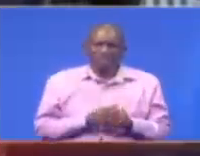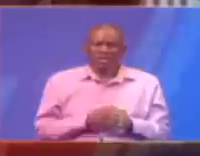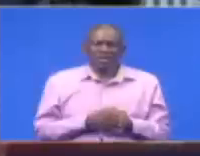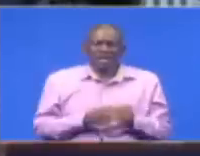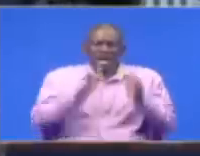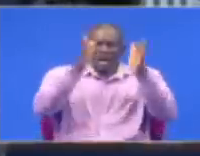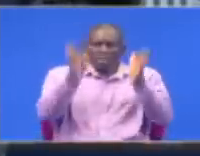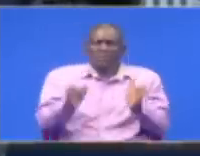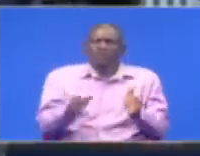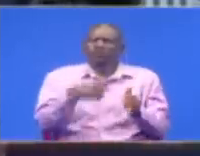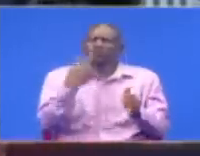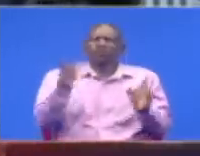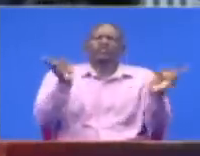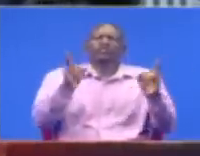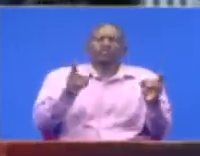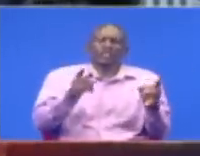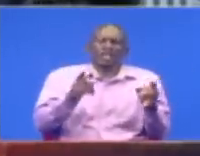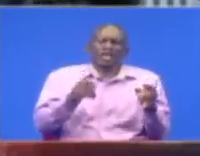coming to head